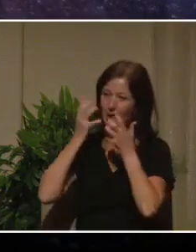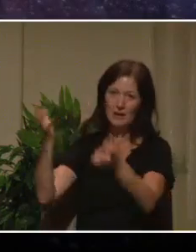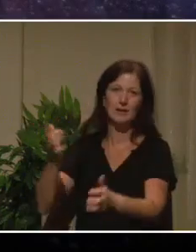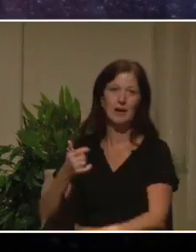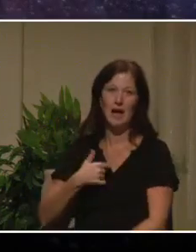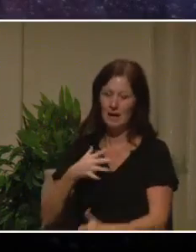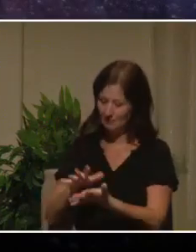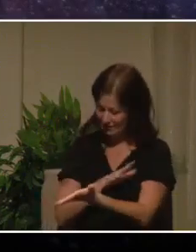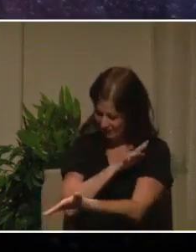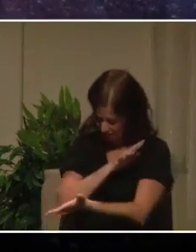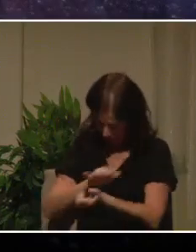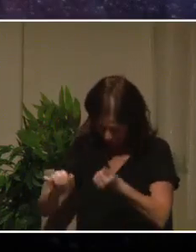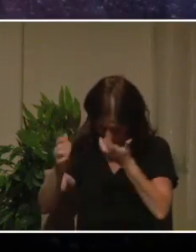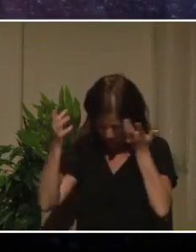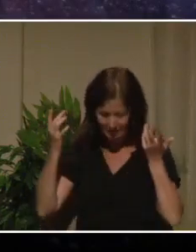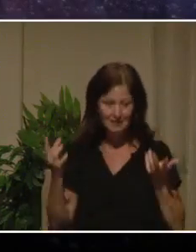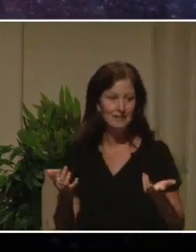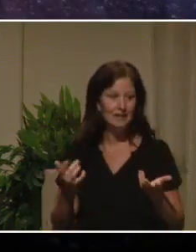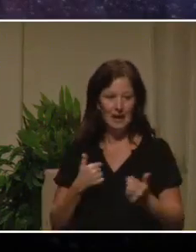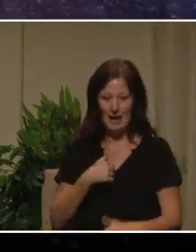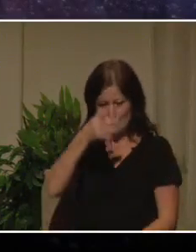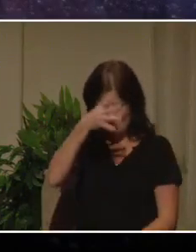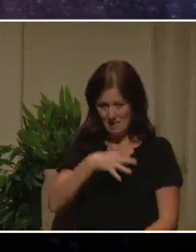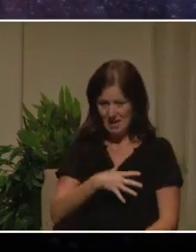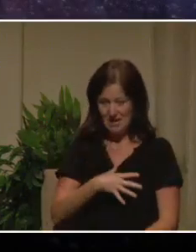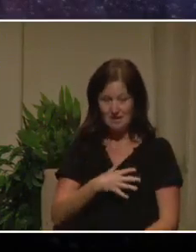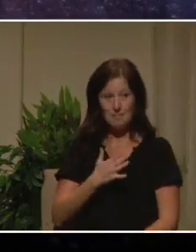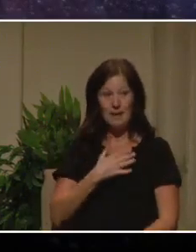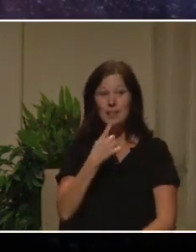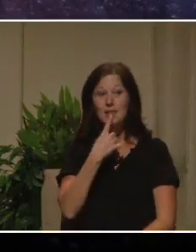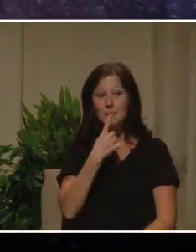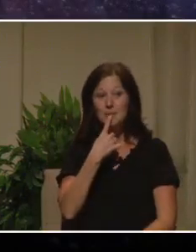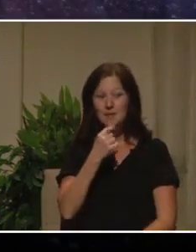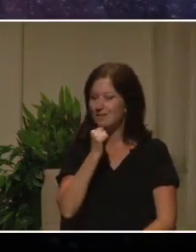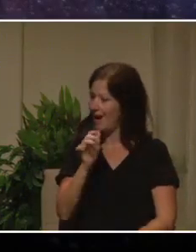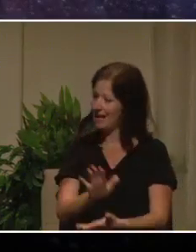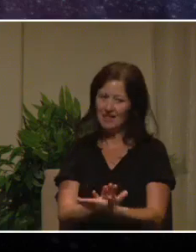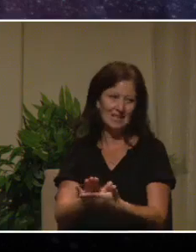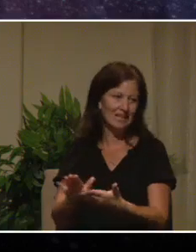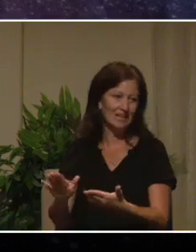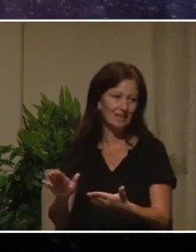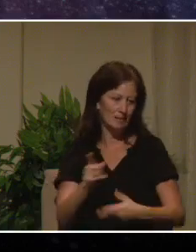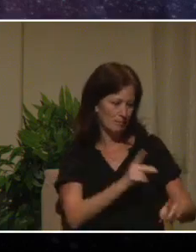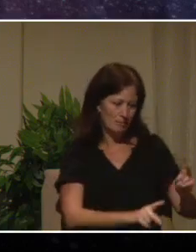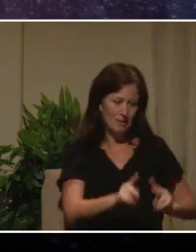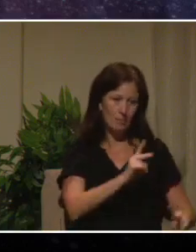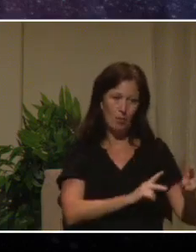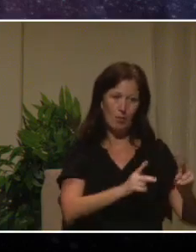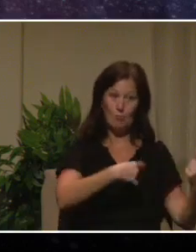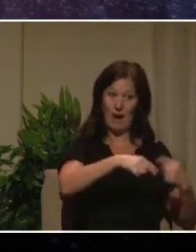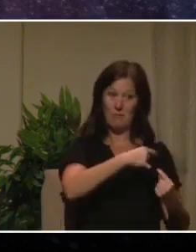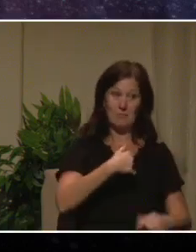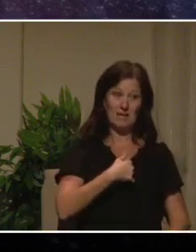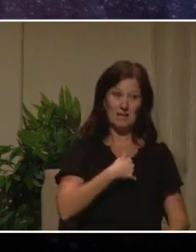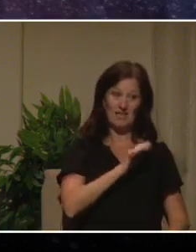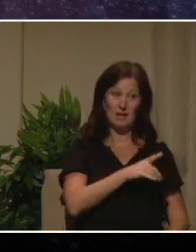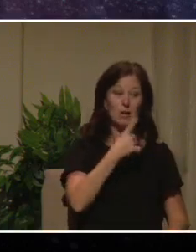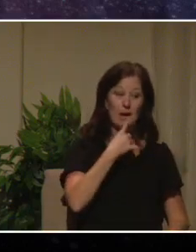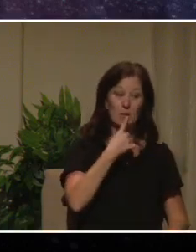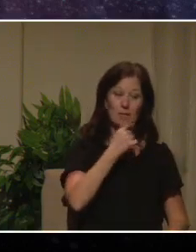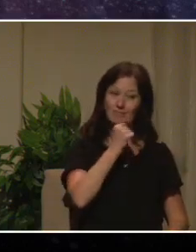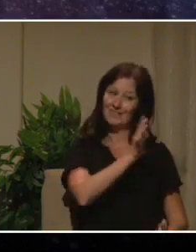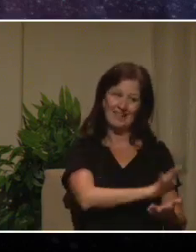ruined, for I am a man of unclean lips, and I live among a people of unclean lips, and my eyes have seen the